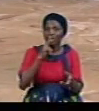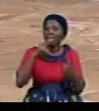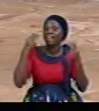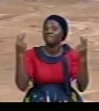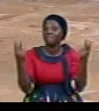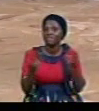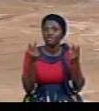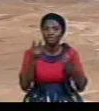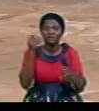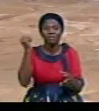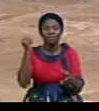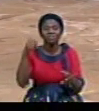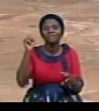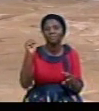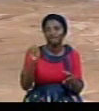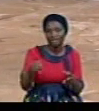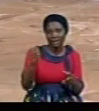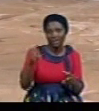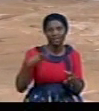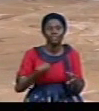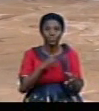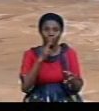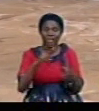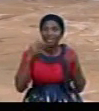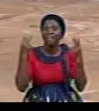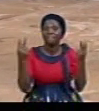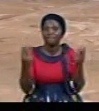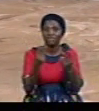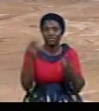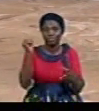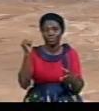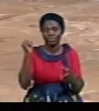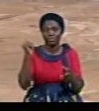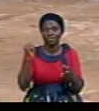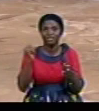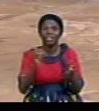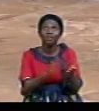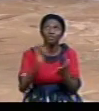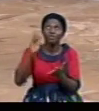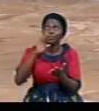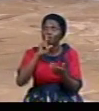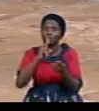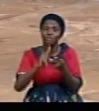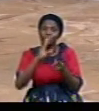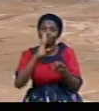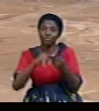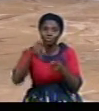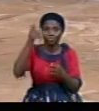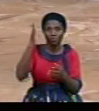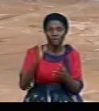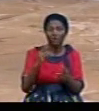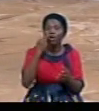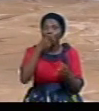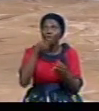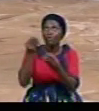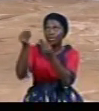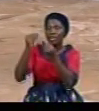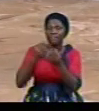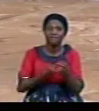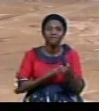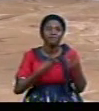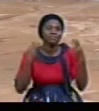we are victorious yes we are victory us glory be to God